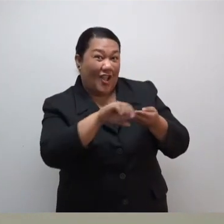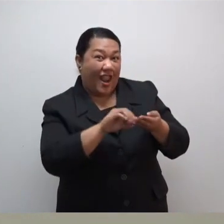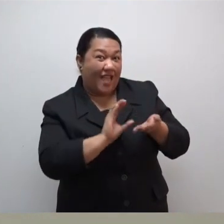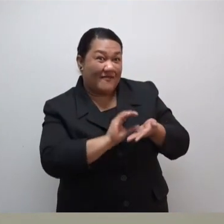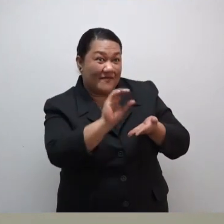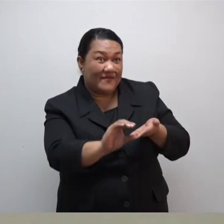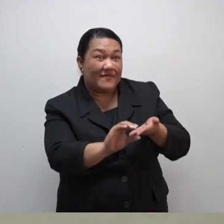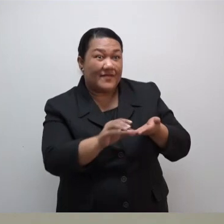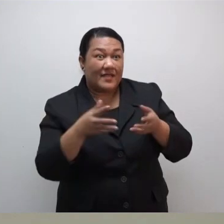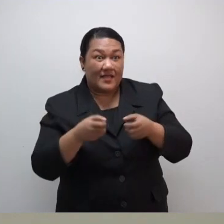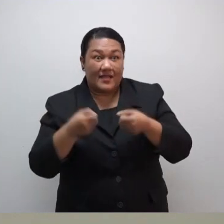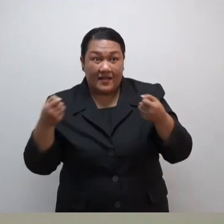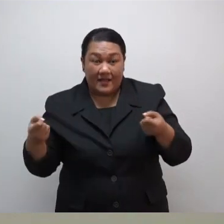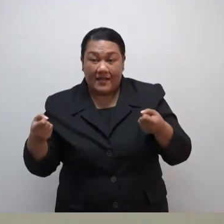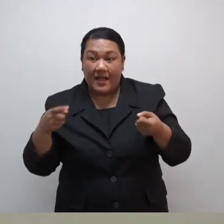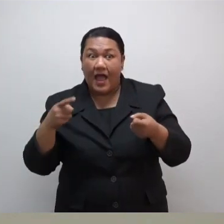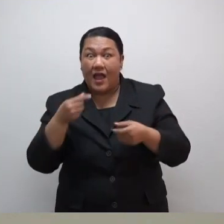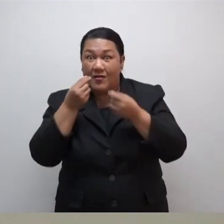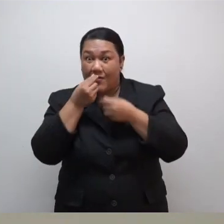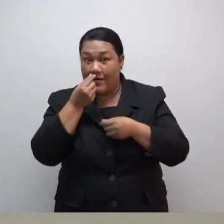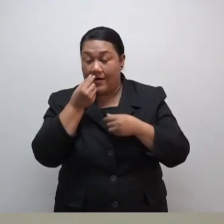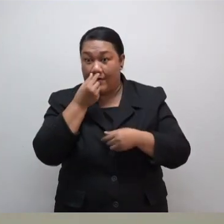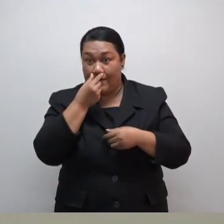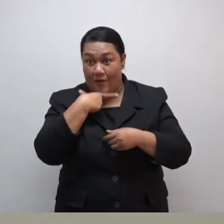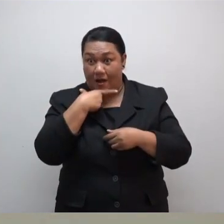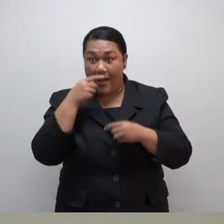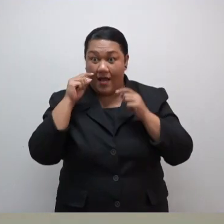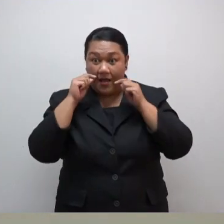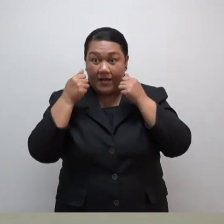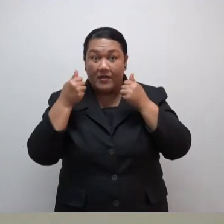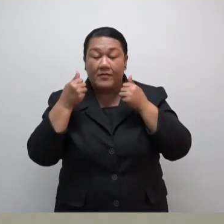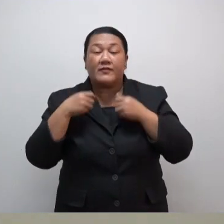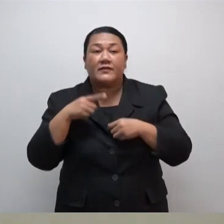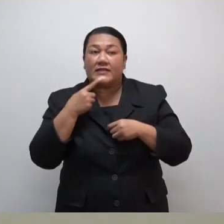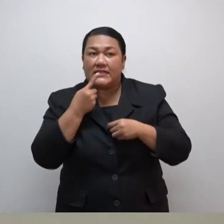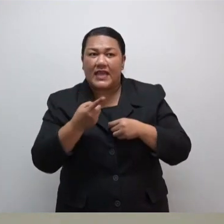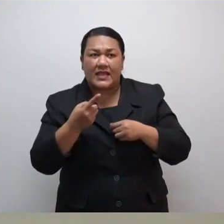In the Fiji Times, Mr. Rambuka said that the 360